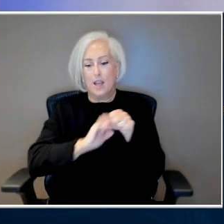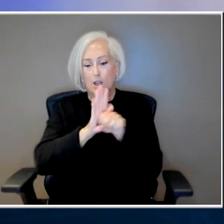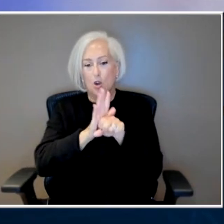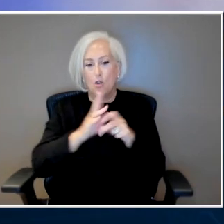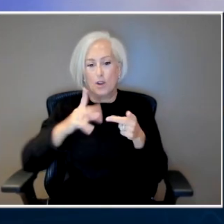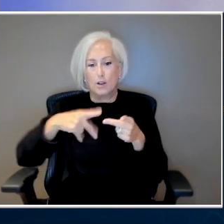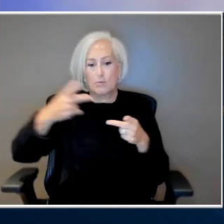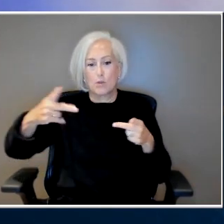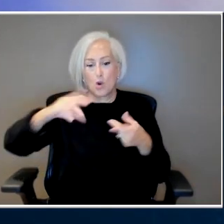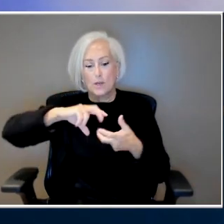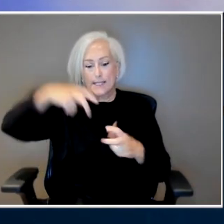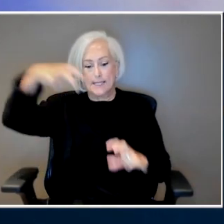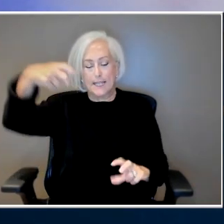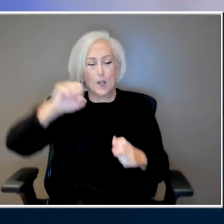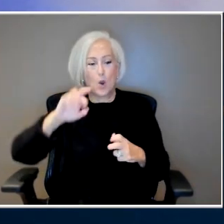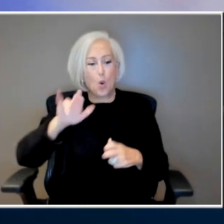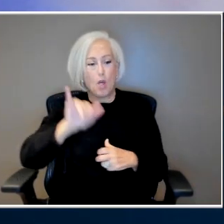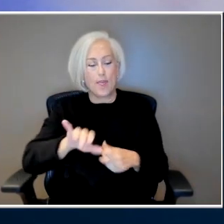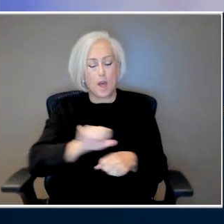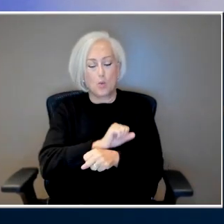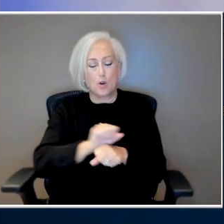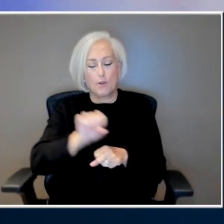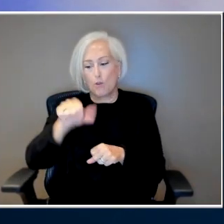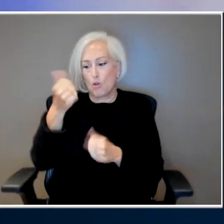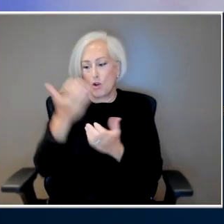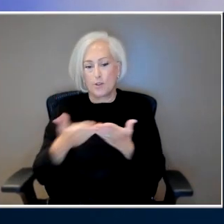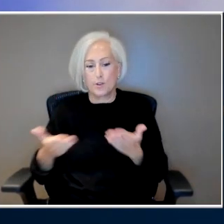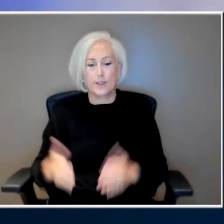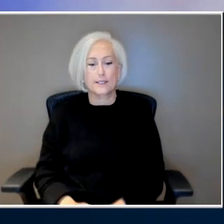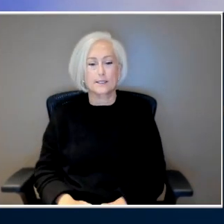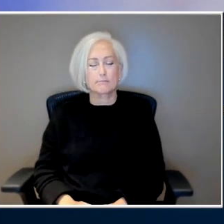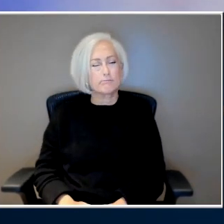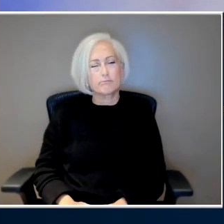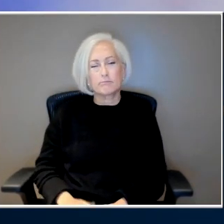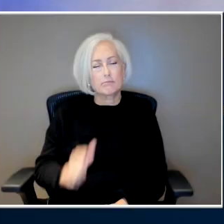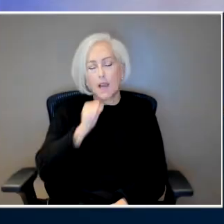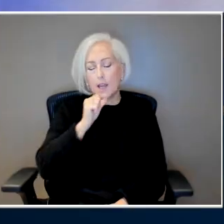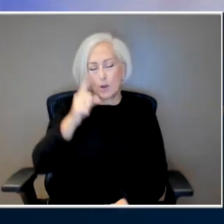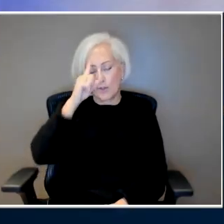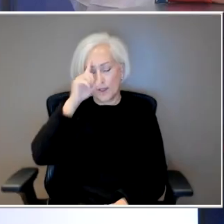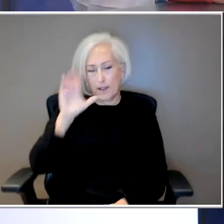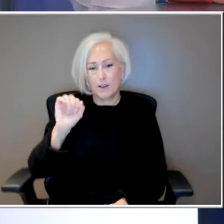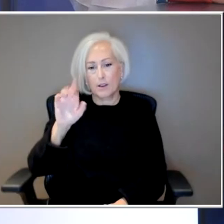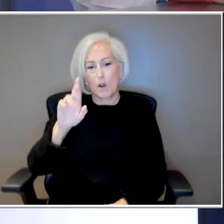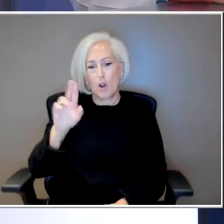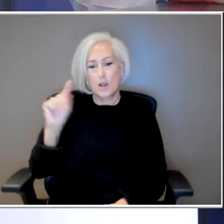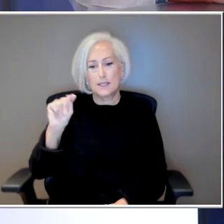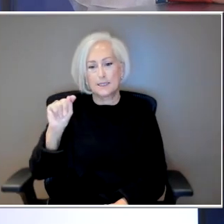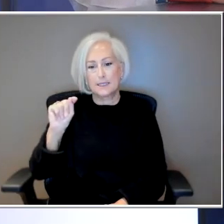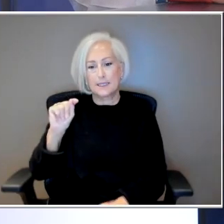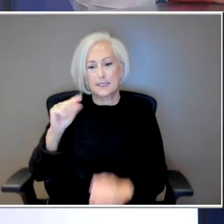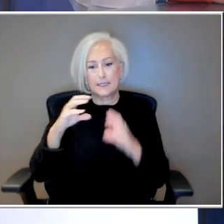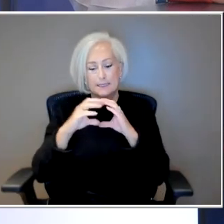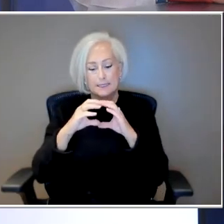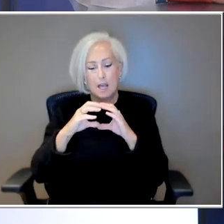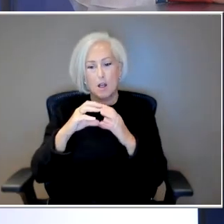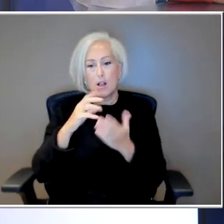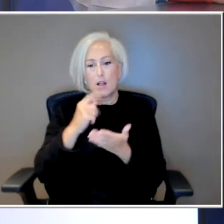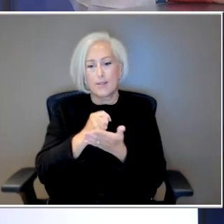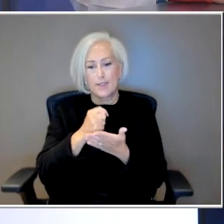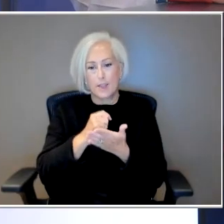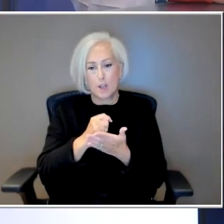other things? I don't know that CAR T therapy is going to work. Well, not CAR T therapy as it